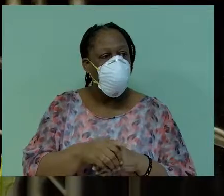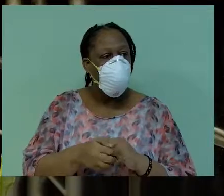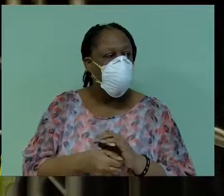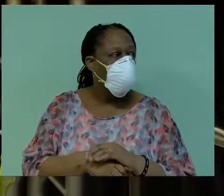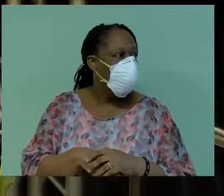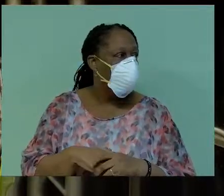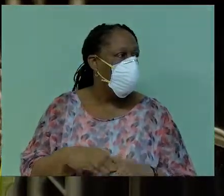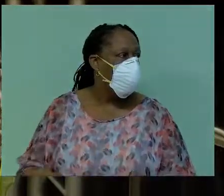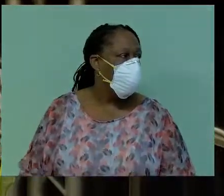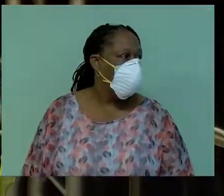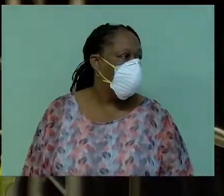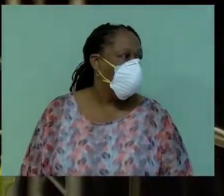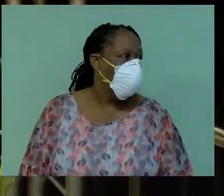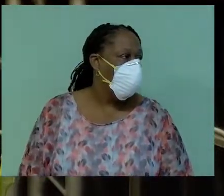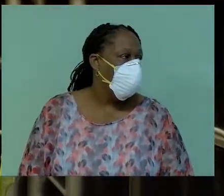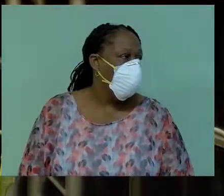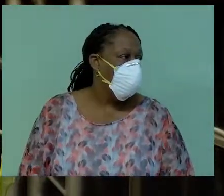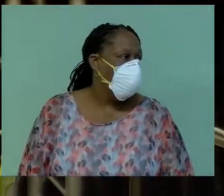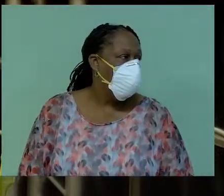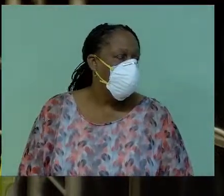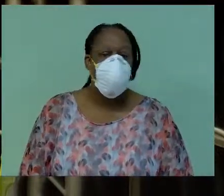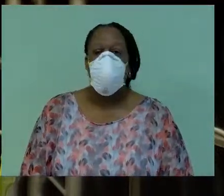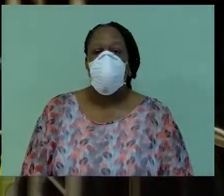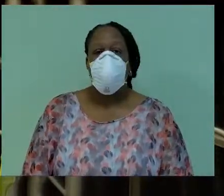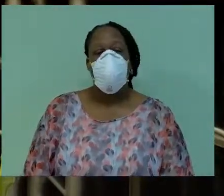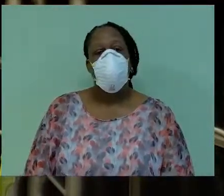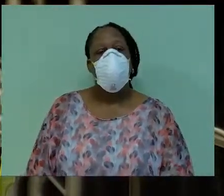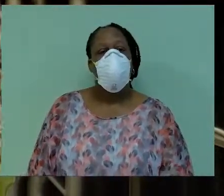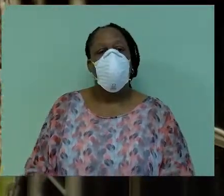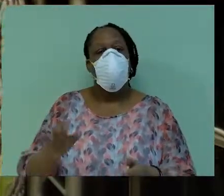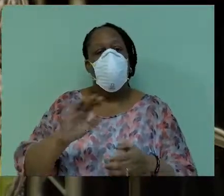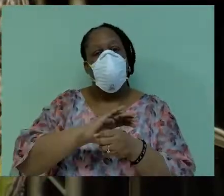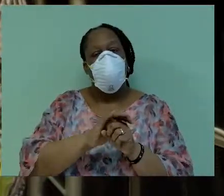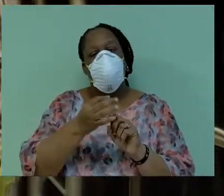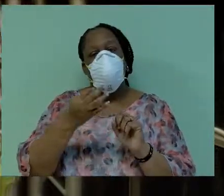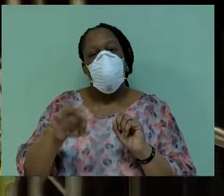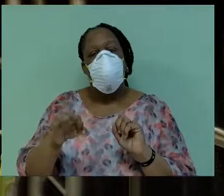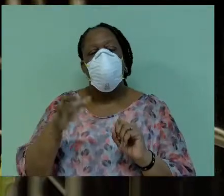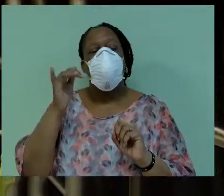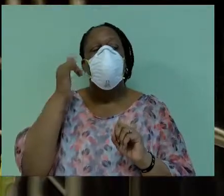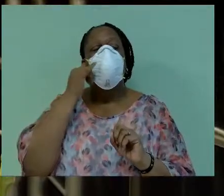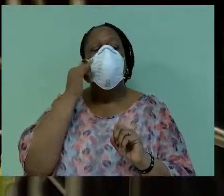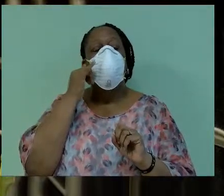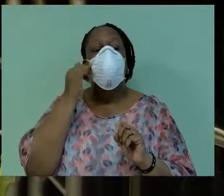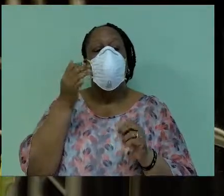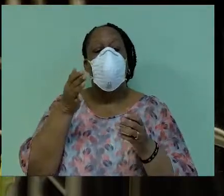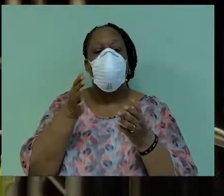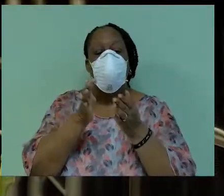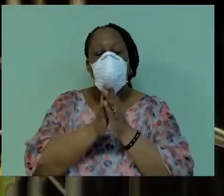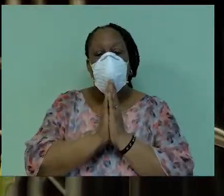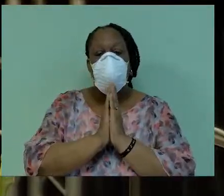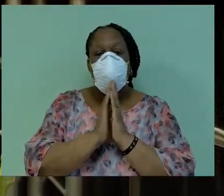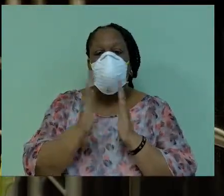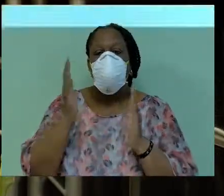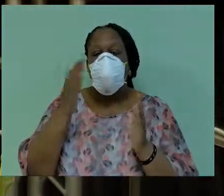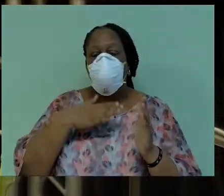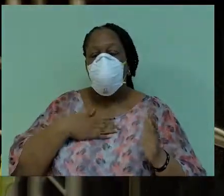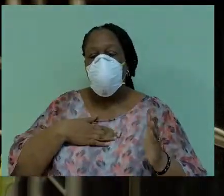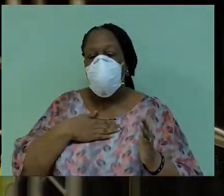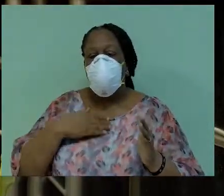Let me start out by saying we were contacted by the COVID Task Force team to do some monitoring in the